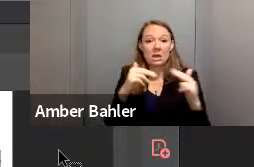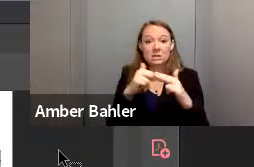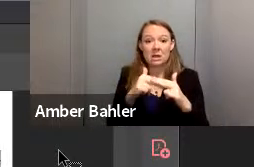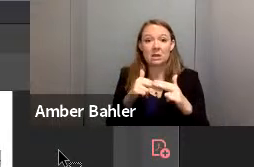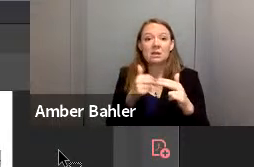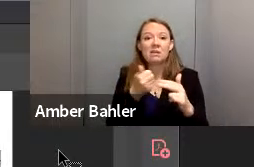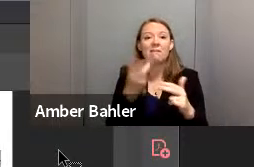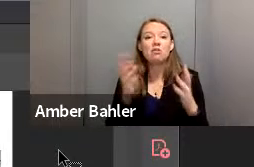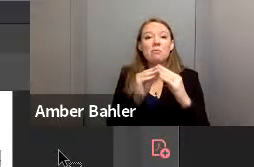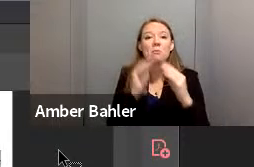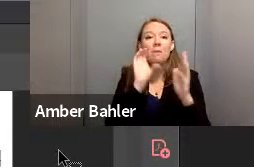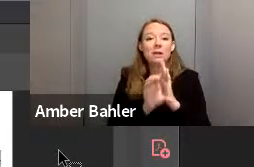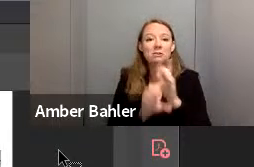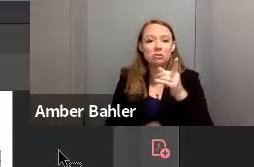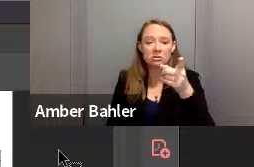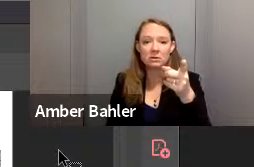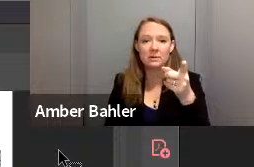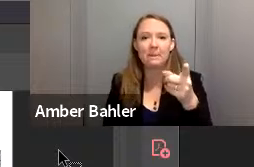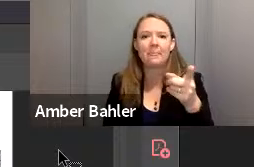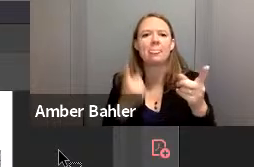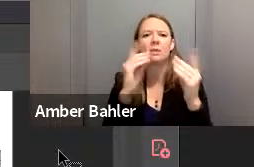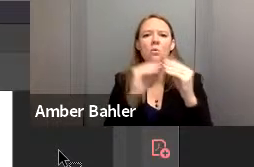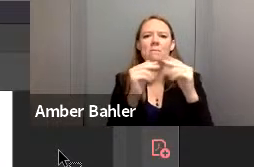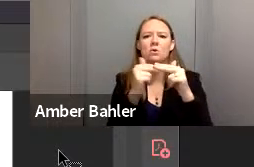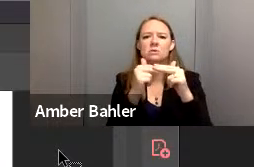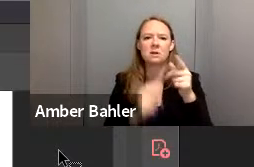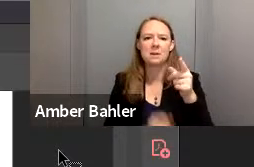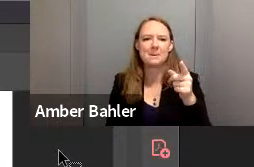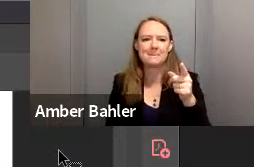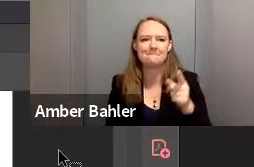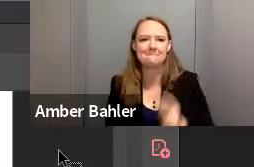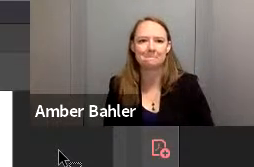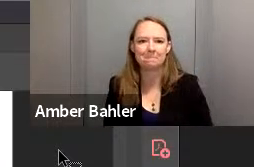A few more renderings. One more slide.